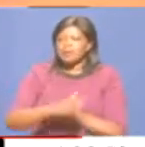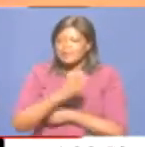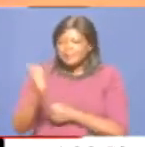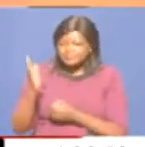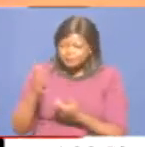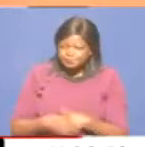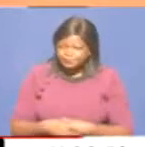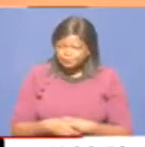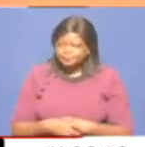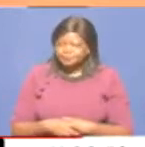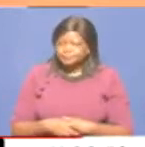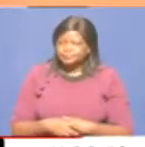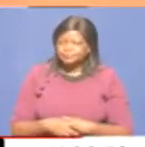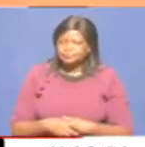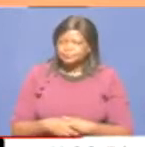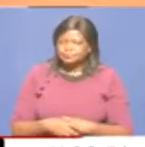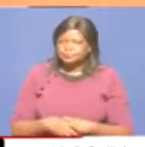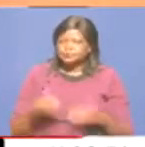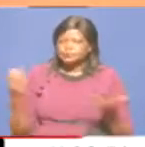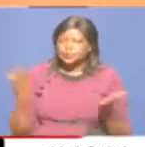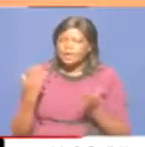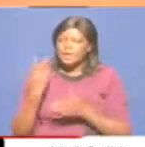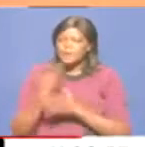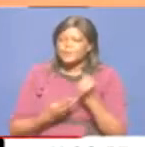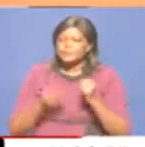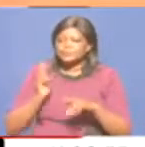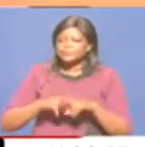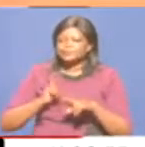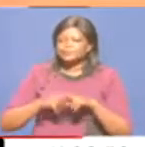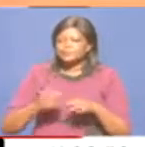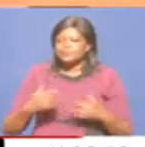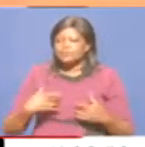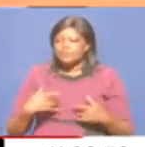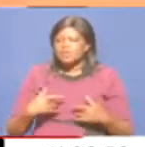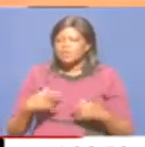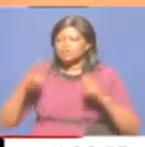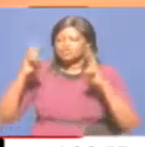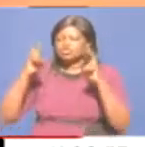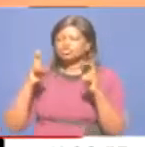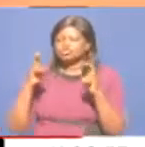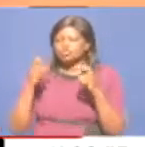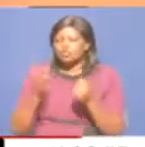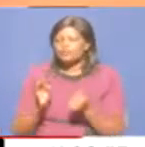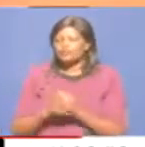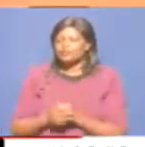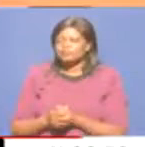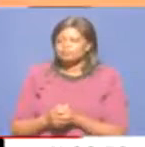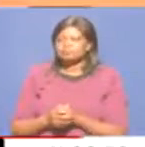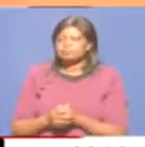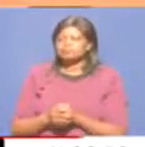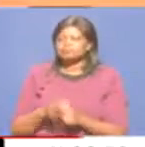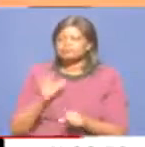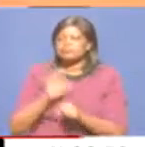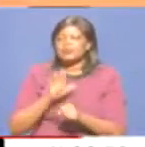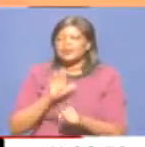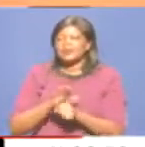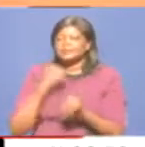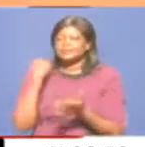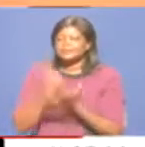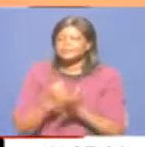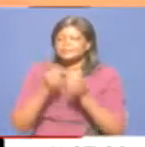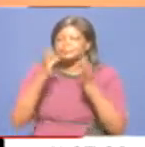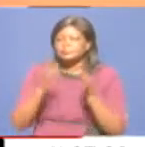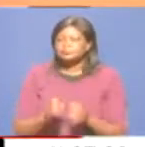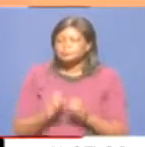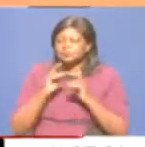Mheshimiwa Nabulindo and friends sit, we have had an issue of backlog of audited accounts. And if you're